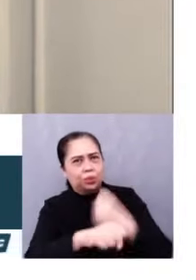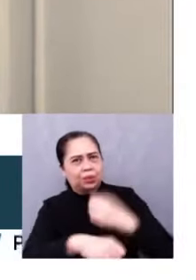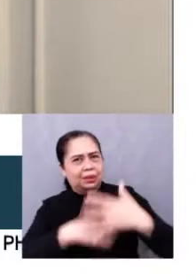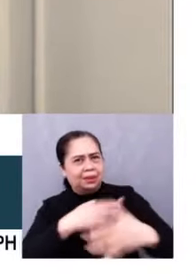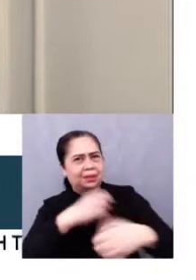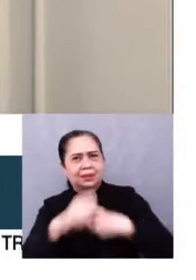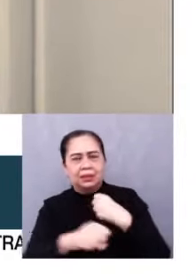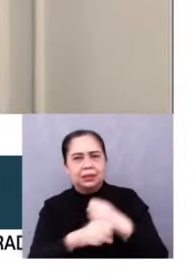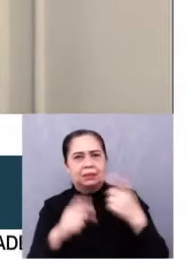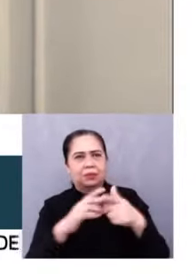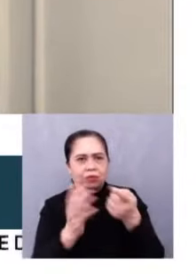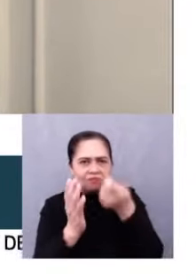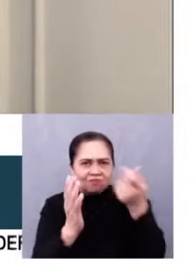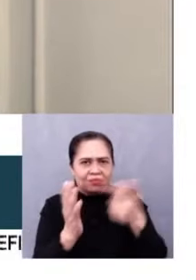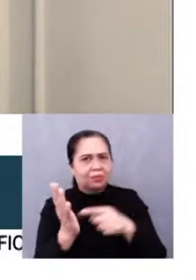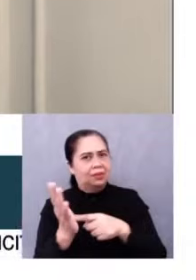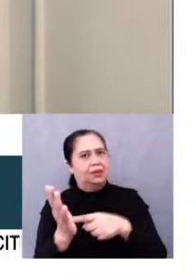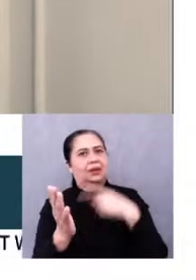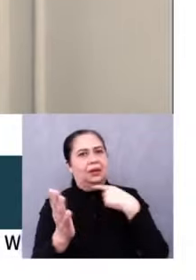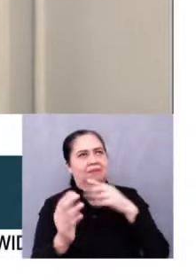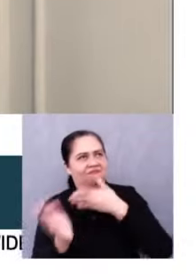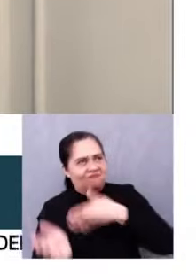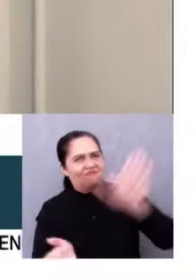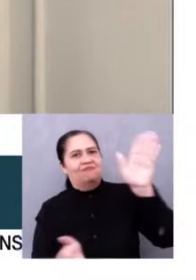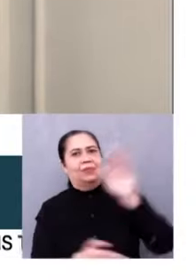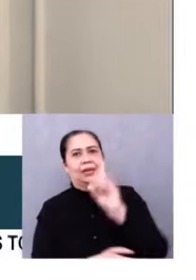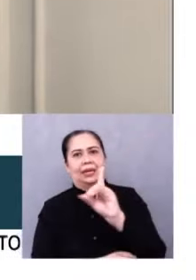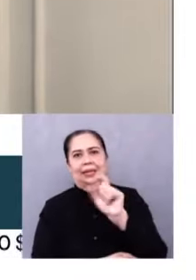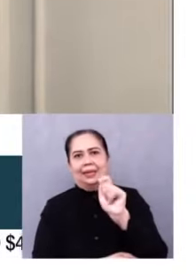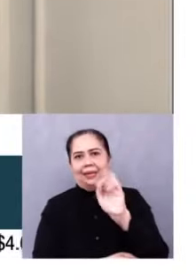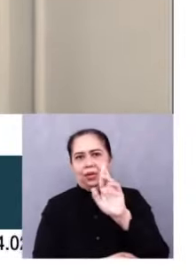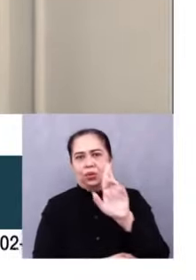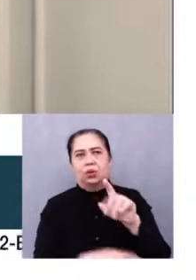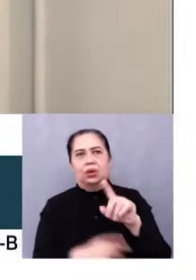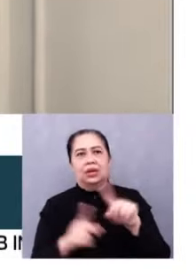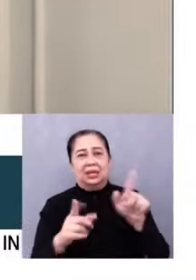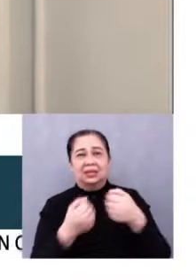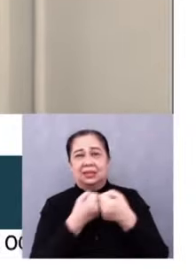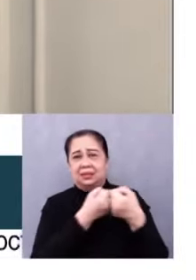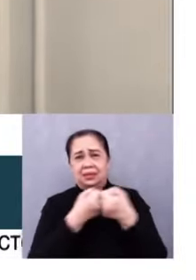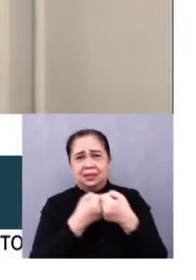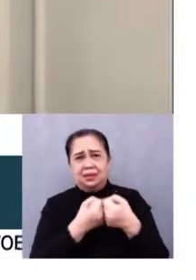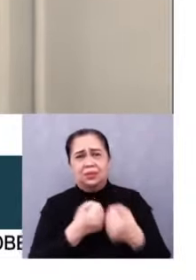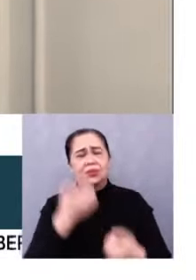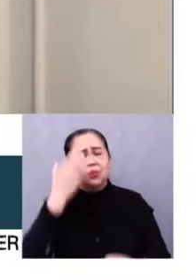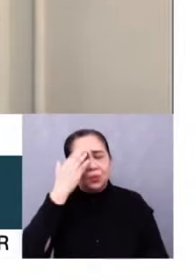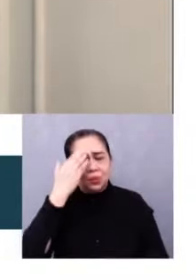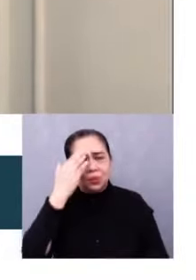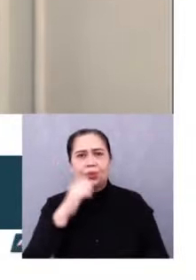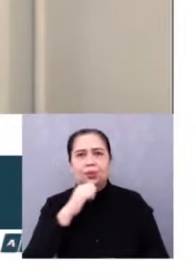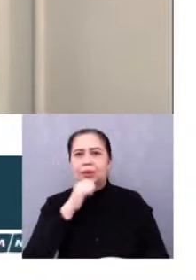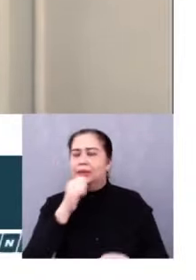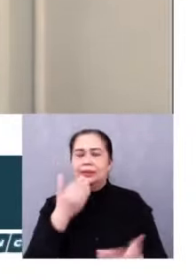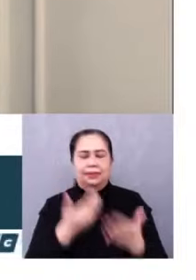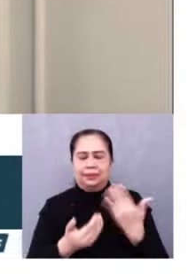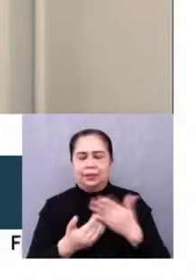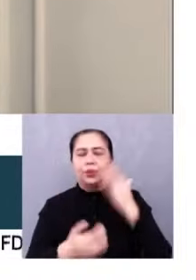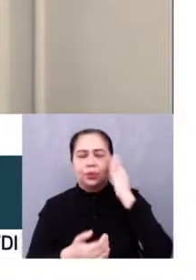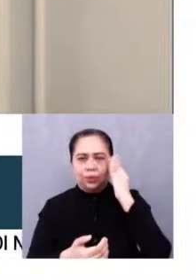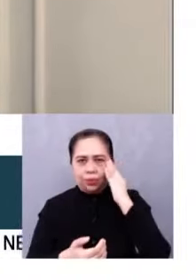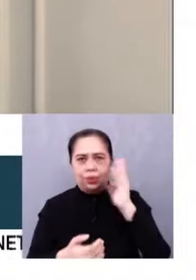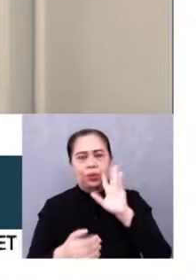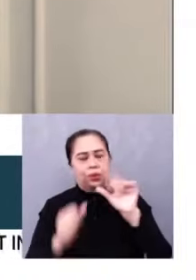out that dictator. And in that struggle, we know that it's not going to be easy. We know that we will continue